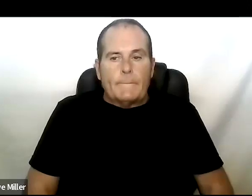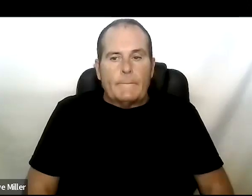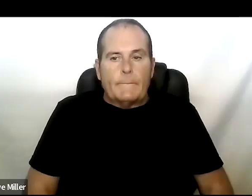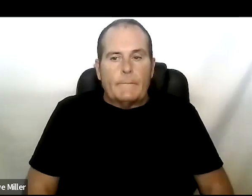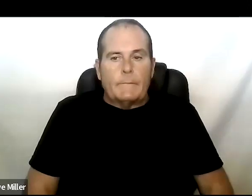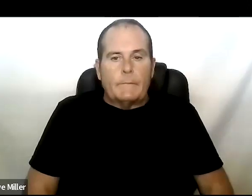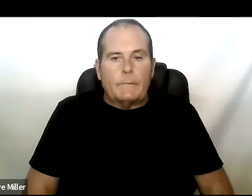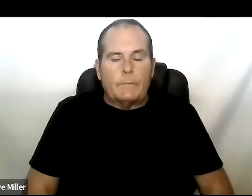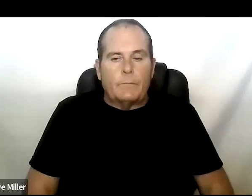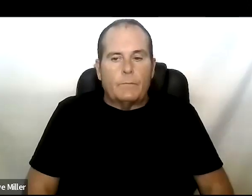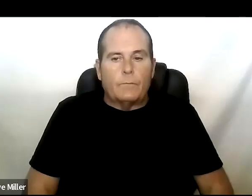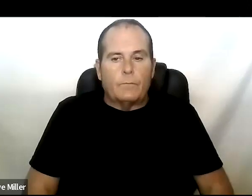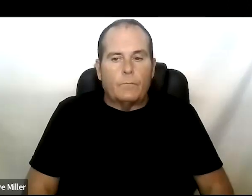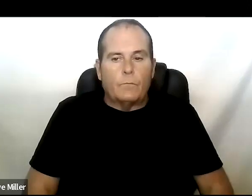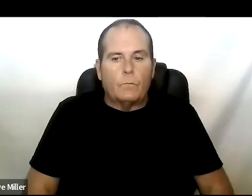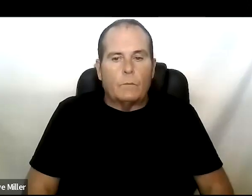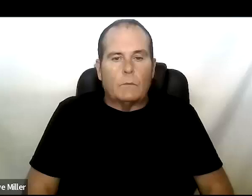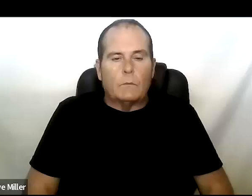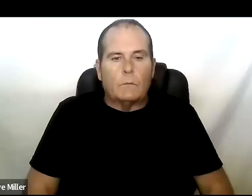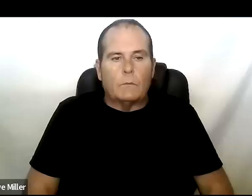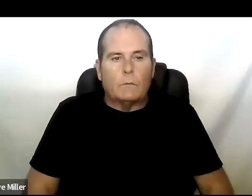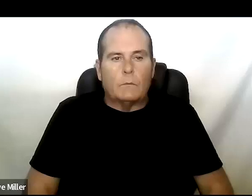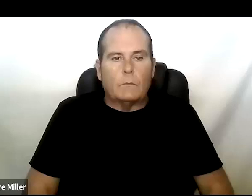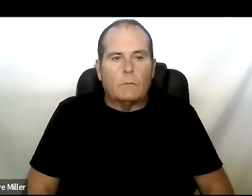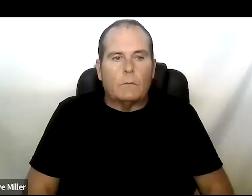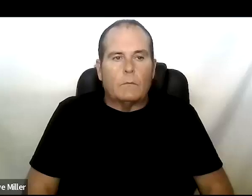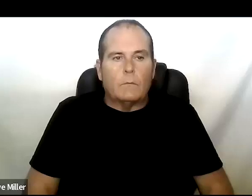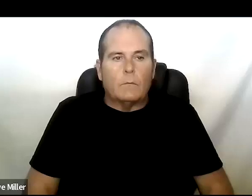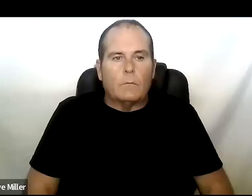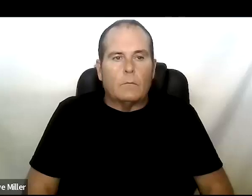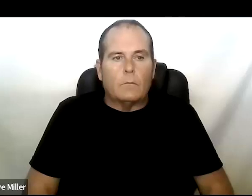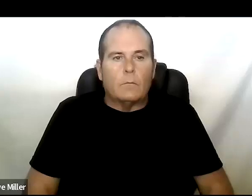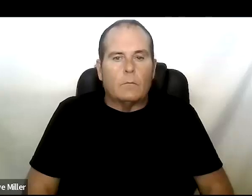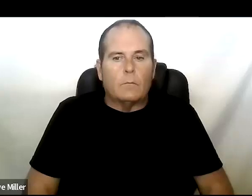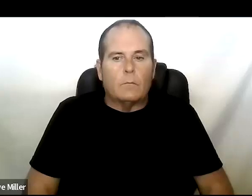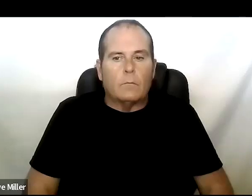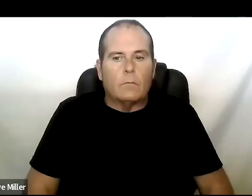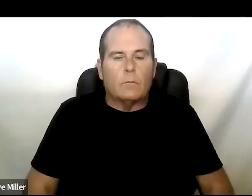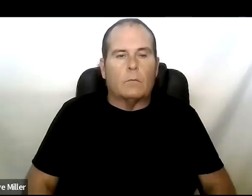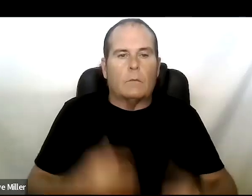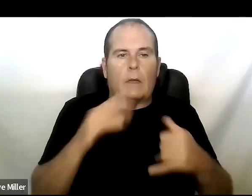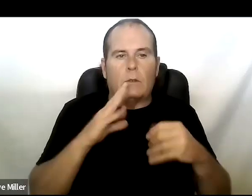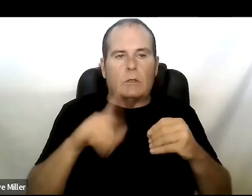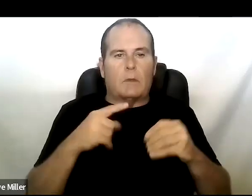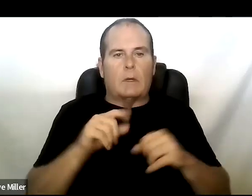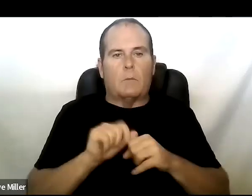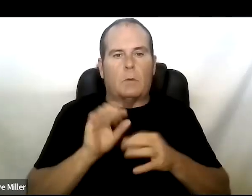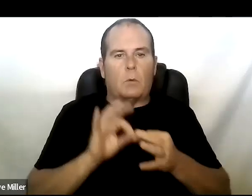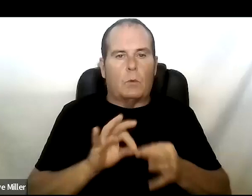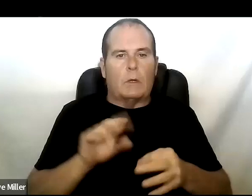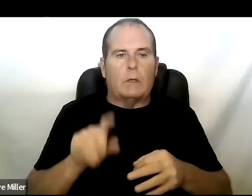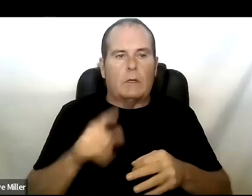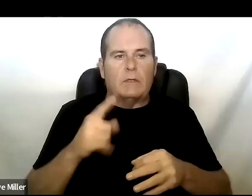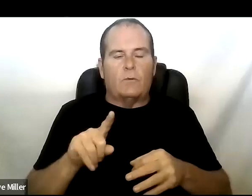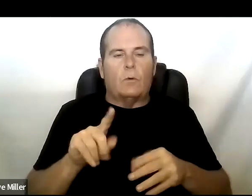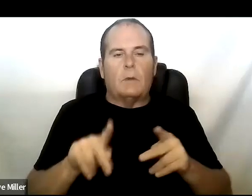Now we're going to move on to the next part. Now let's talk about employment related needs for